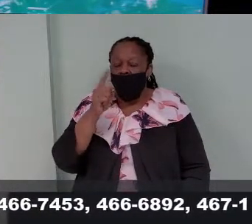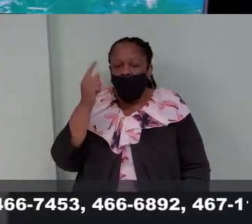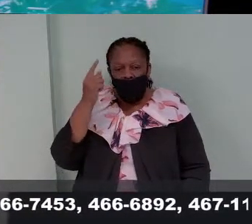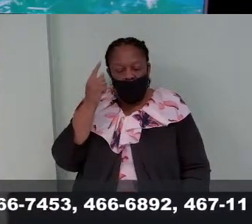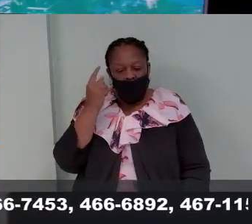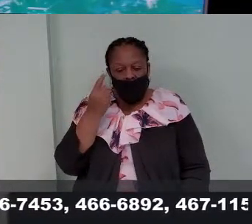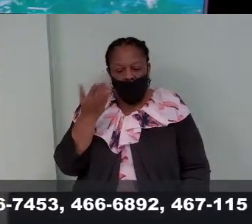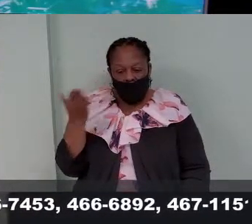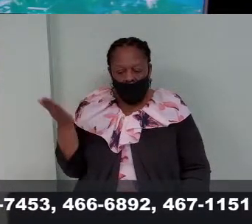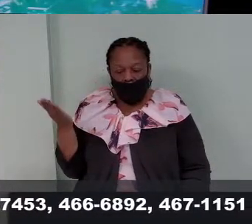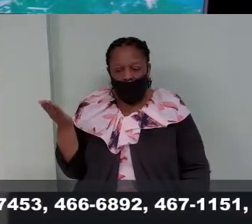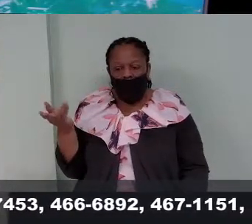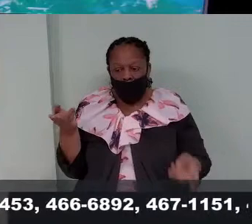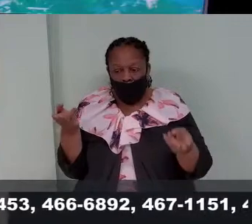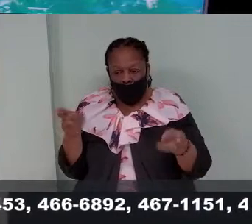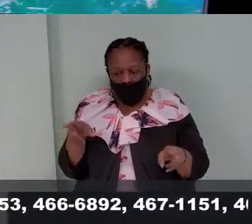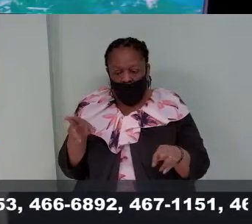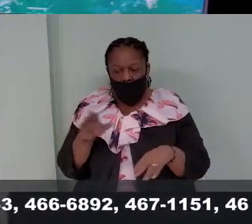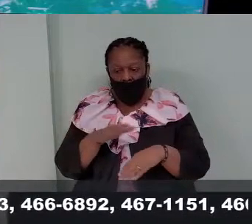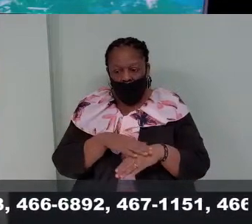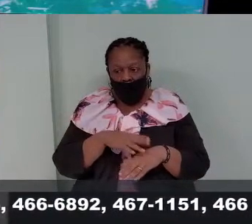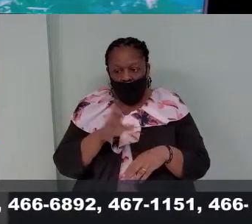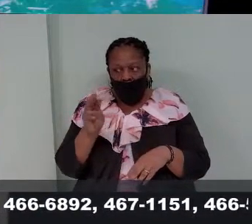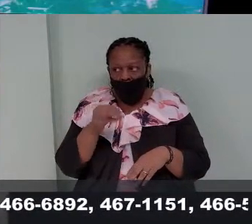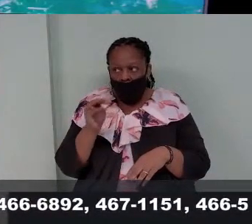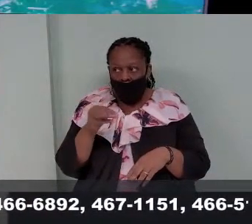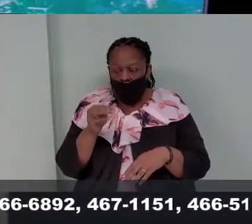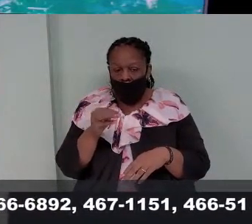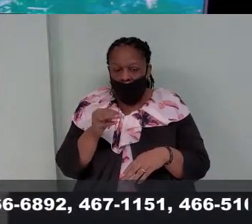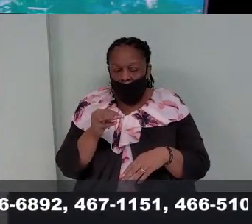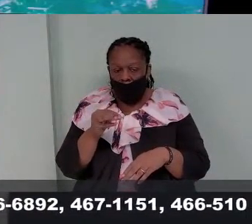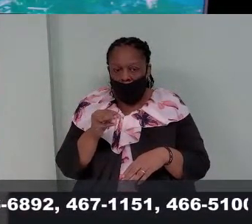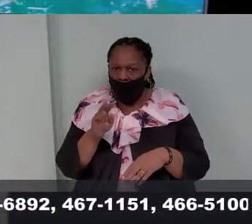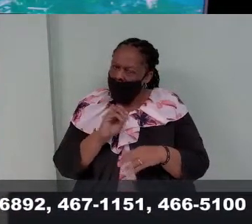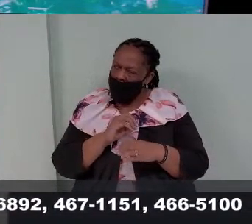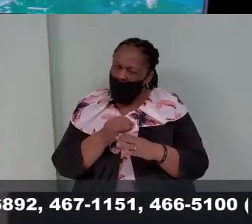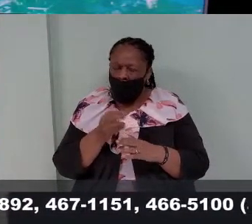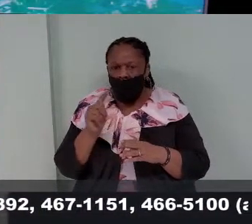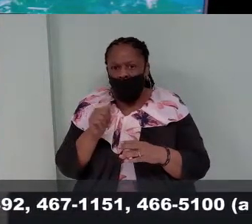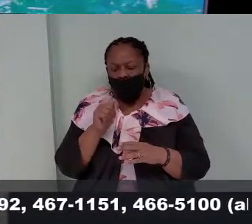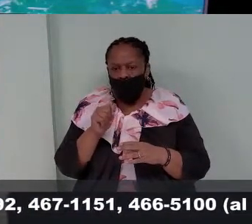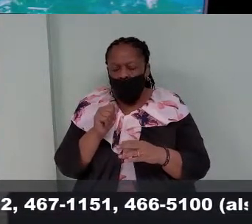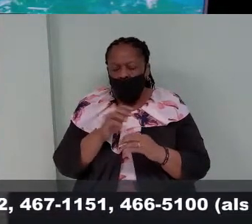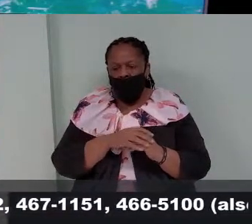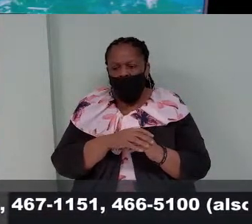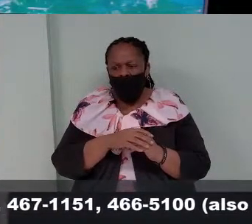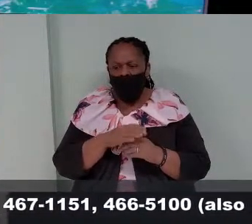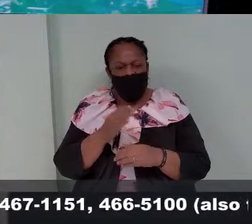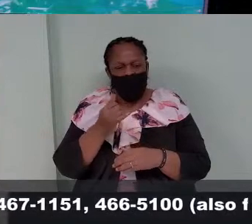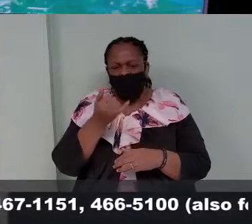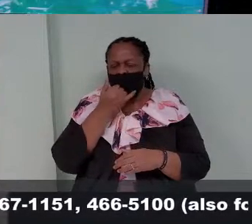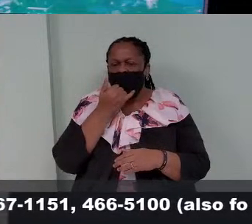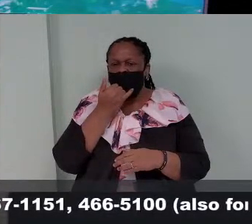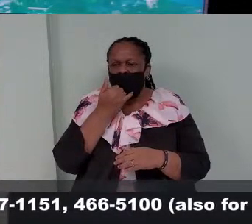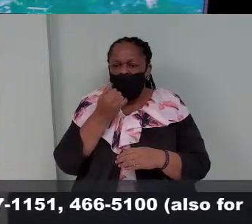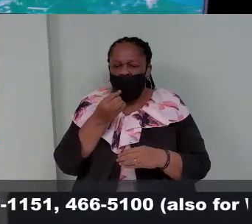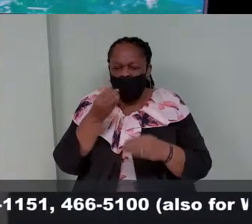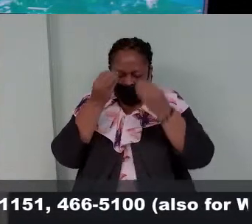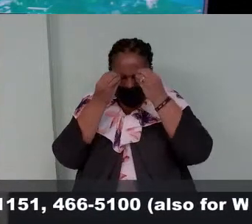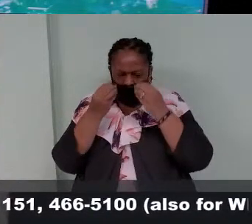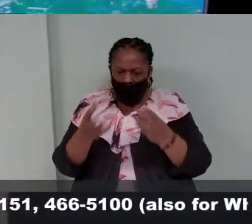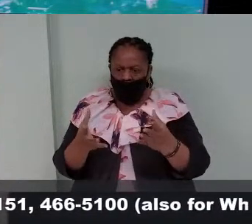on Monday, Tuesday, thereabout, is misinformation. I am appealing to all media houses